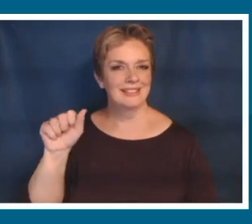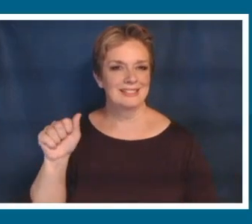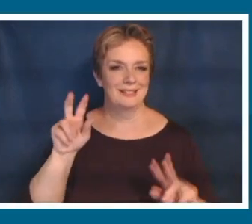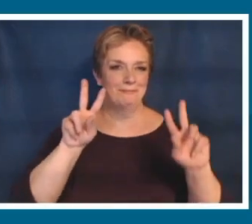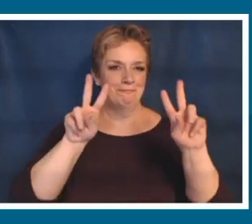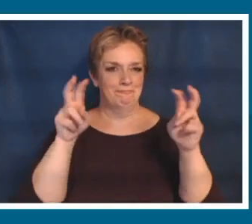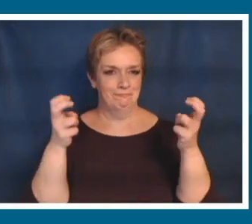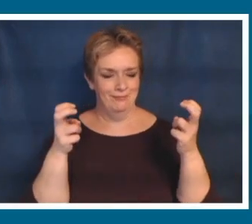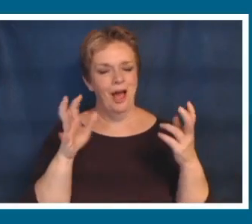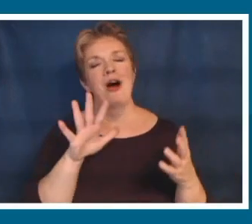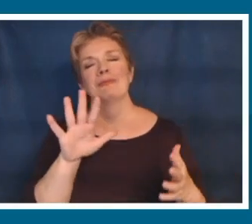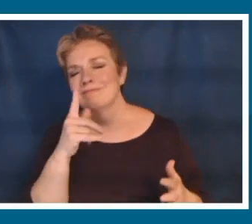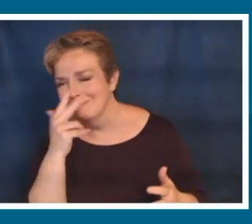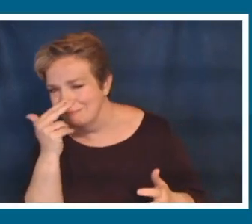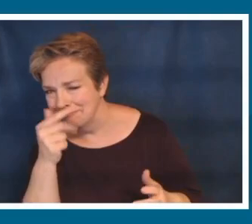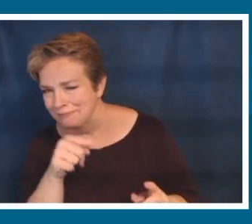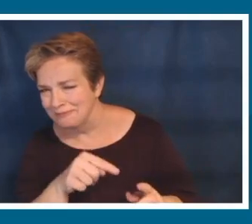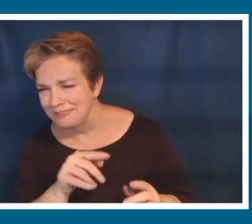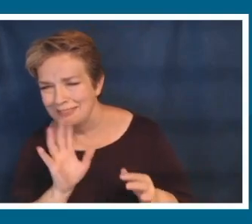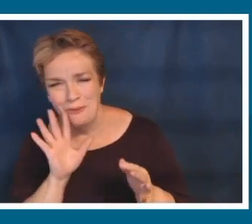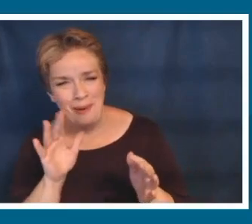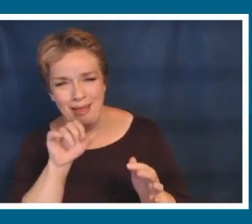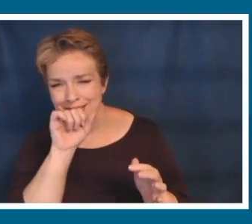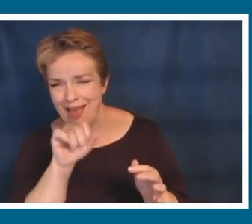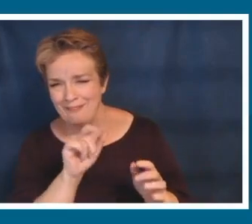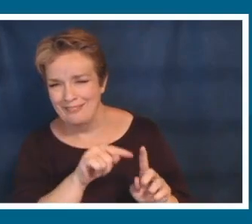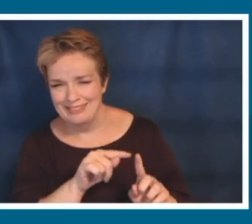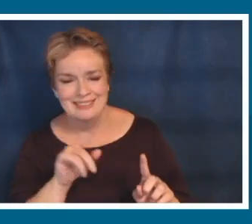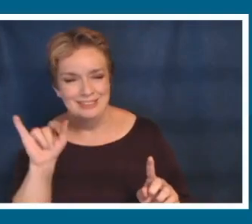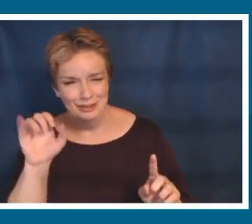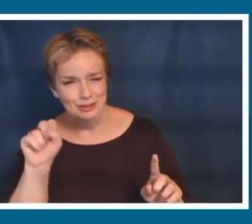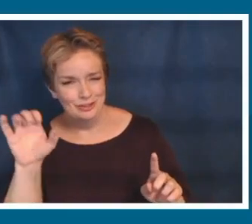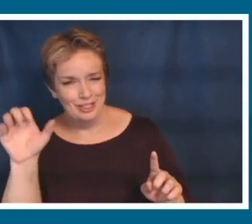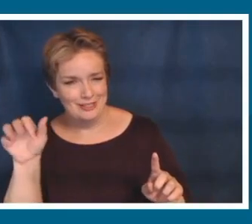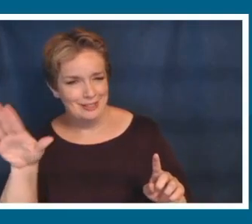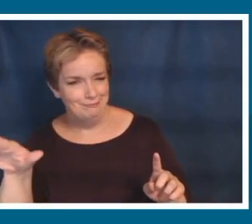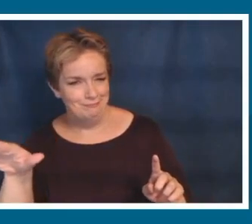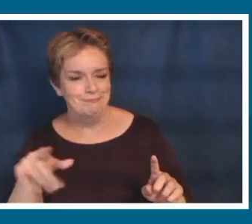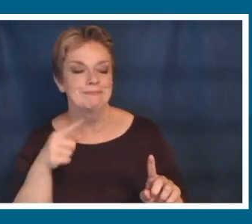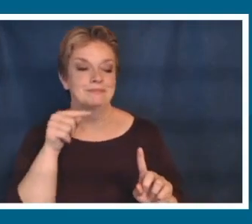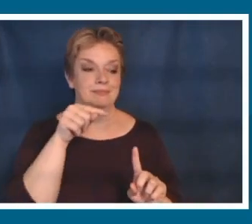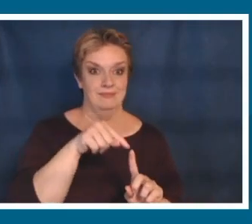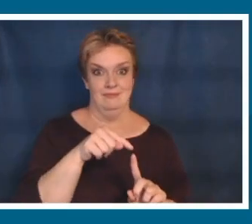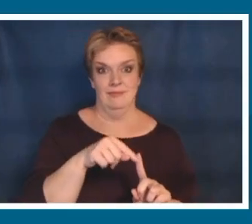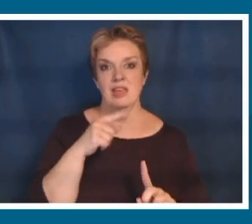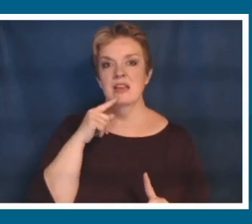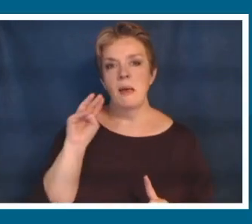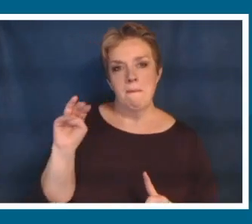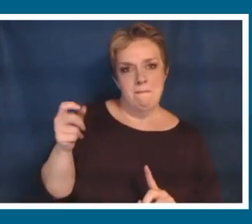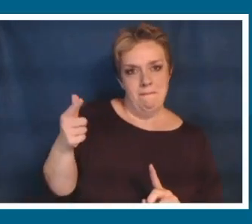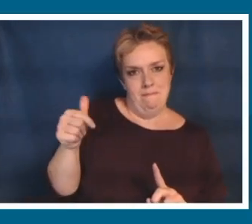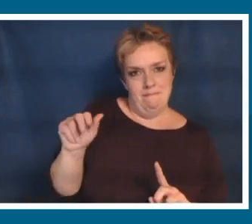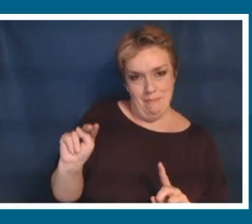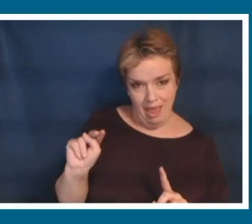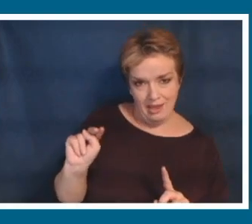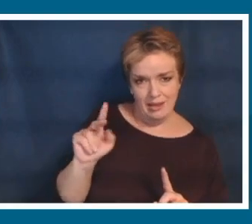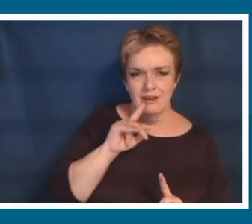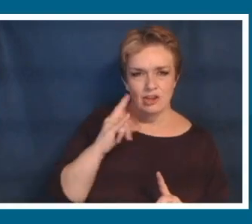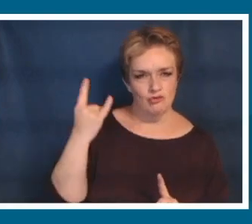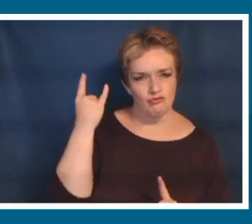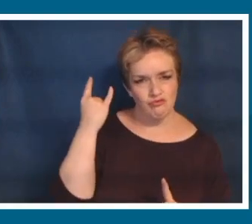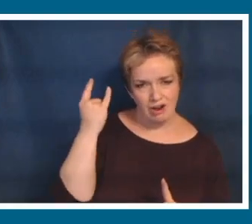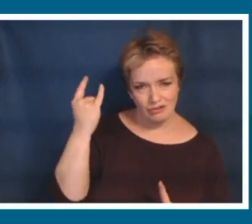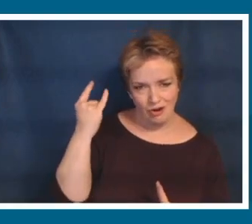This is so cool. You're gonna love this, Jessica. So Lisa says, Megan is a rock star. How can we support